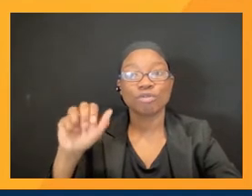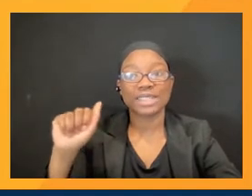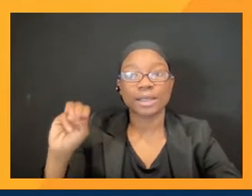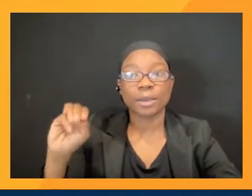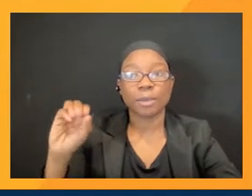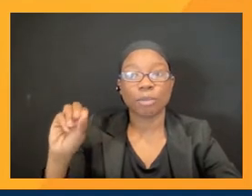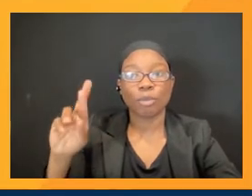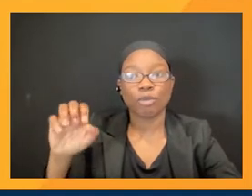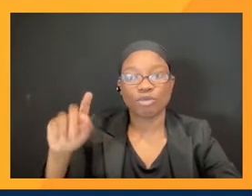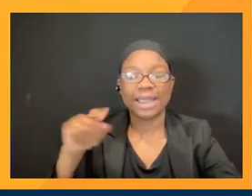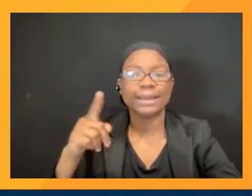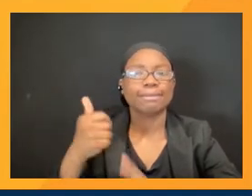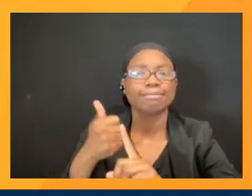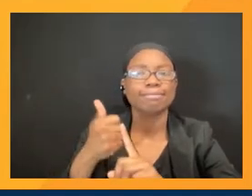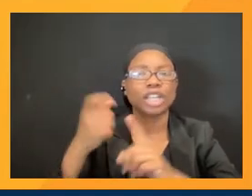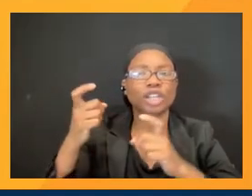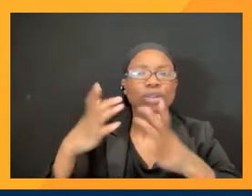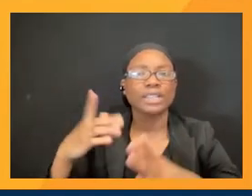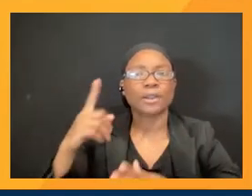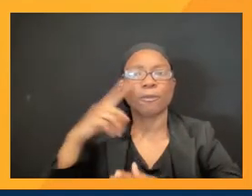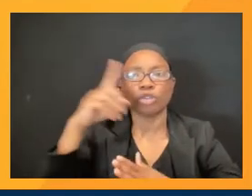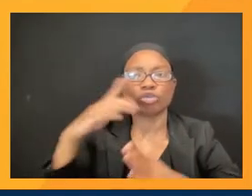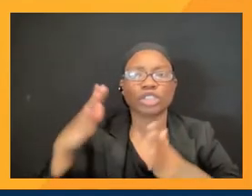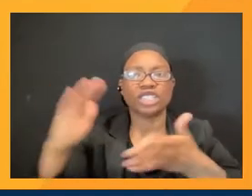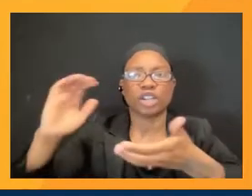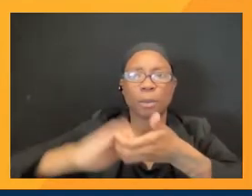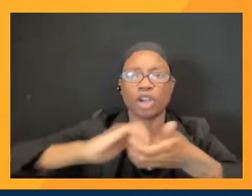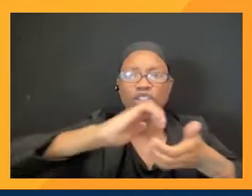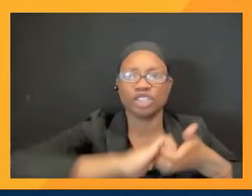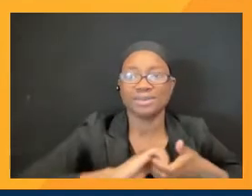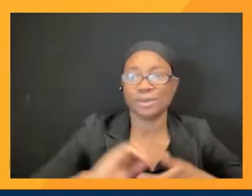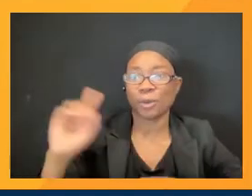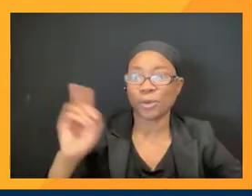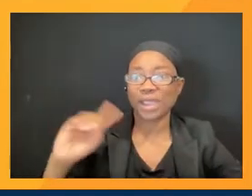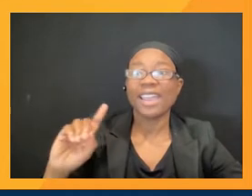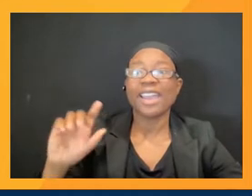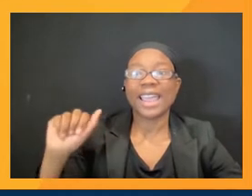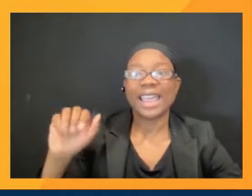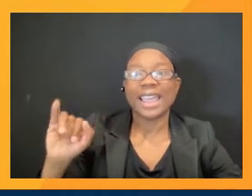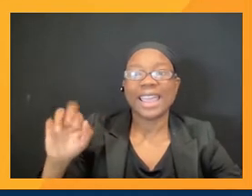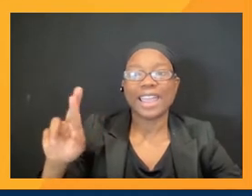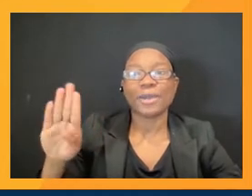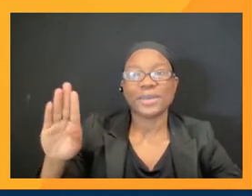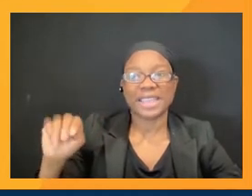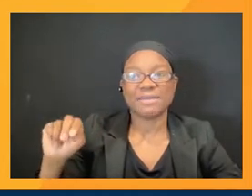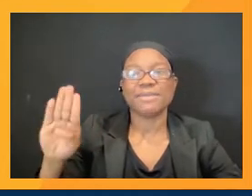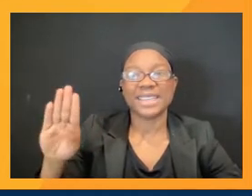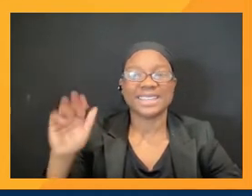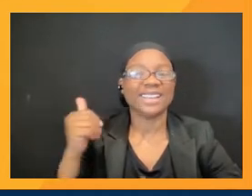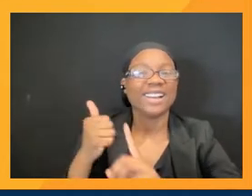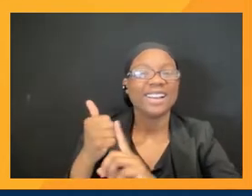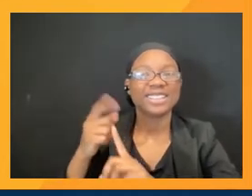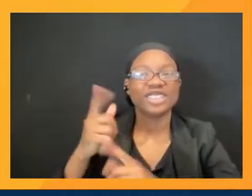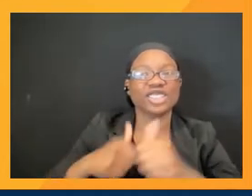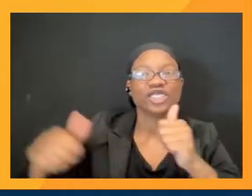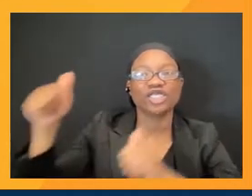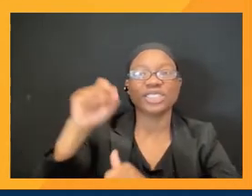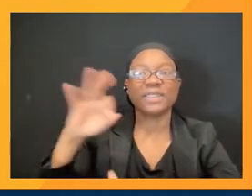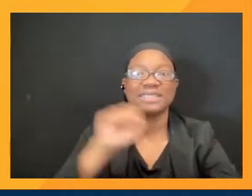to remind all of you at home that we want to hear from you. Let us know what you thought about Administrator Guzman's remarks, and don't forget to share your